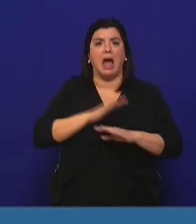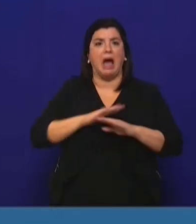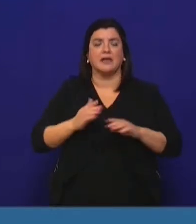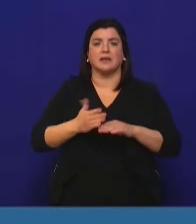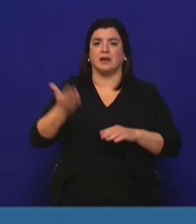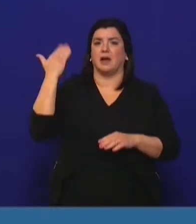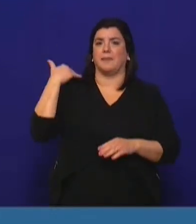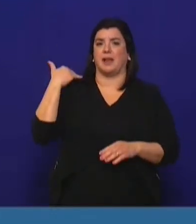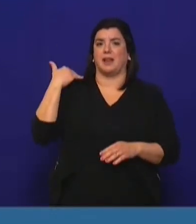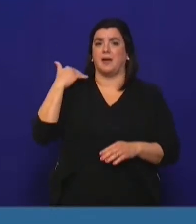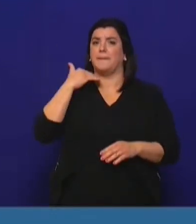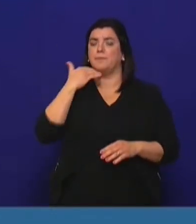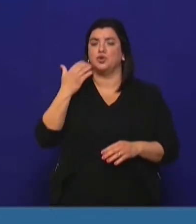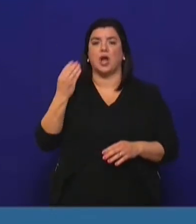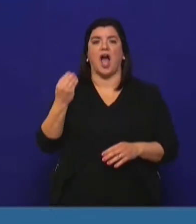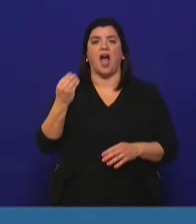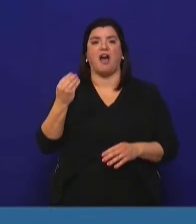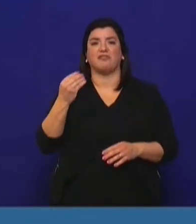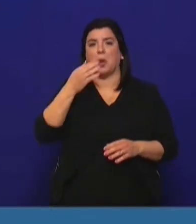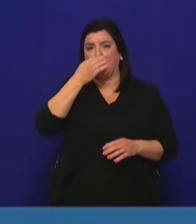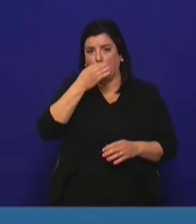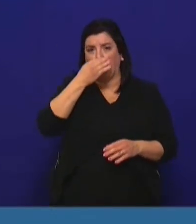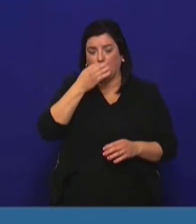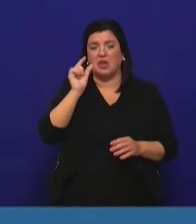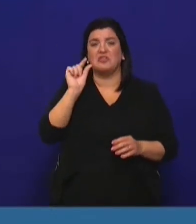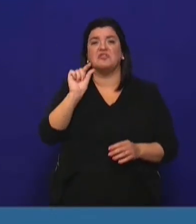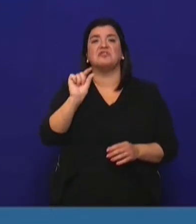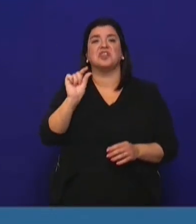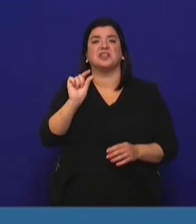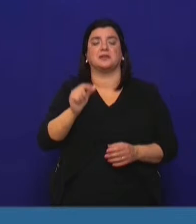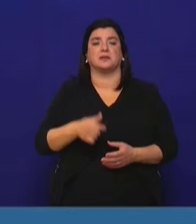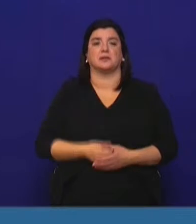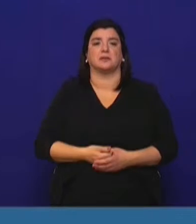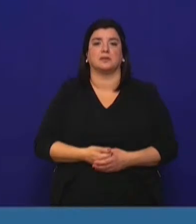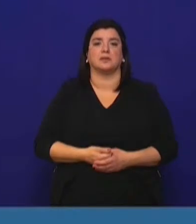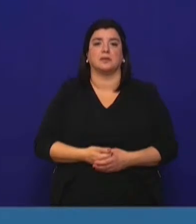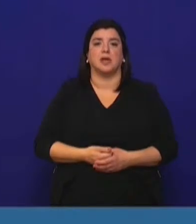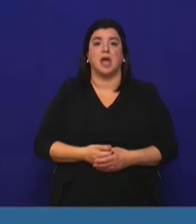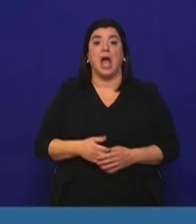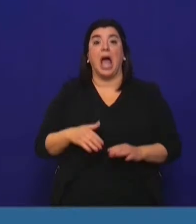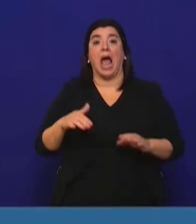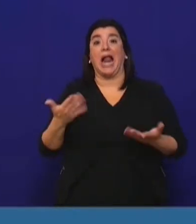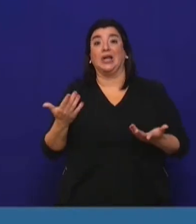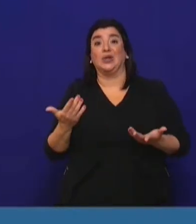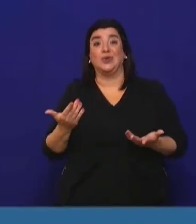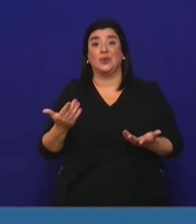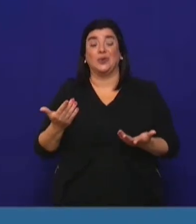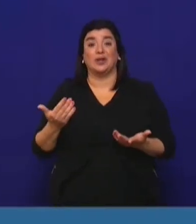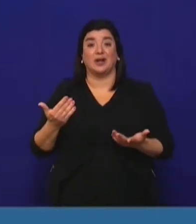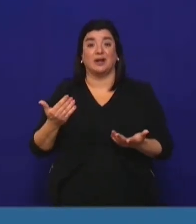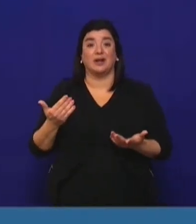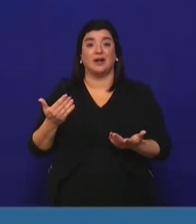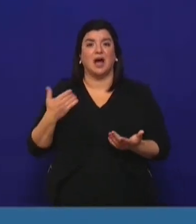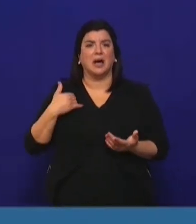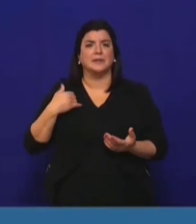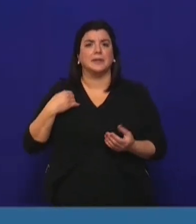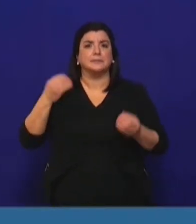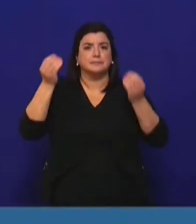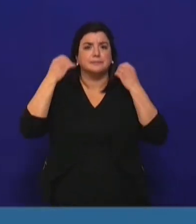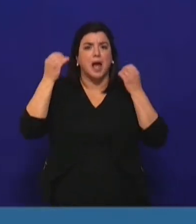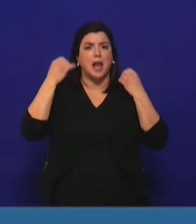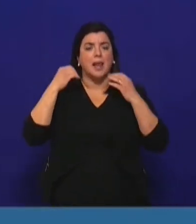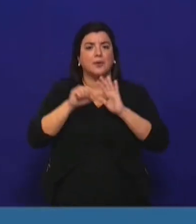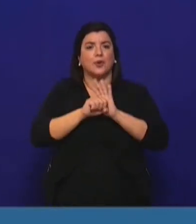kenniex każijiet tal-influenza jew inkella kienu ftit ħafna. Allura, ċertu prinċipji li tallimnihom ukoll fil-COVID importanti